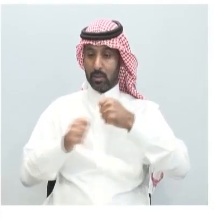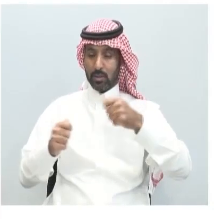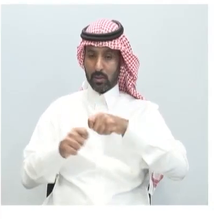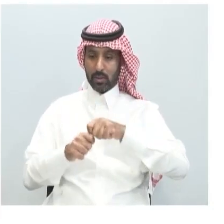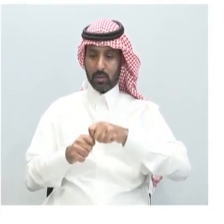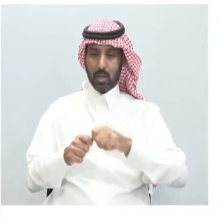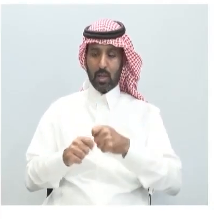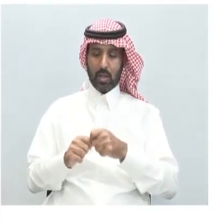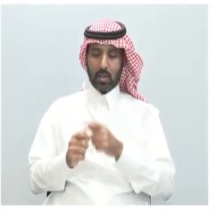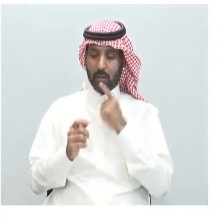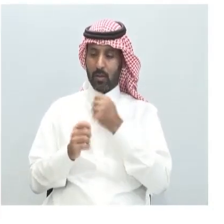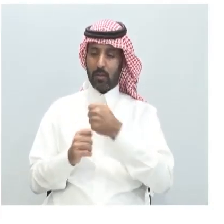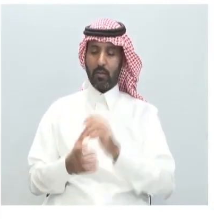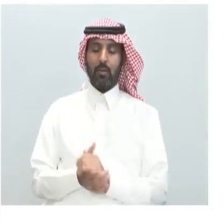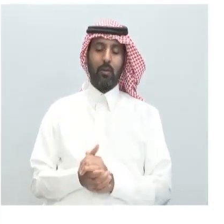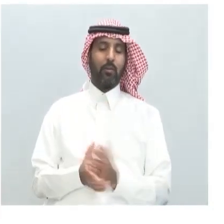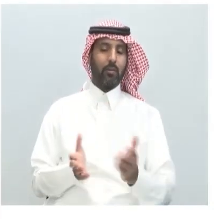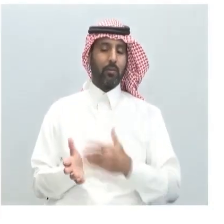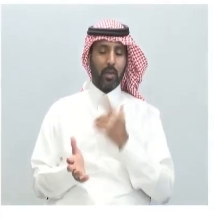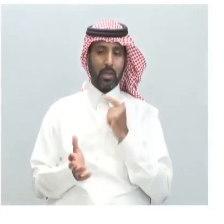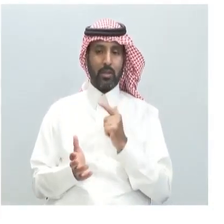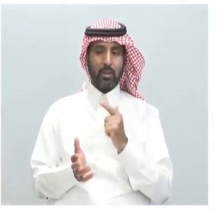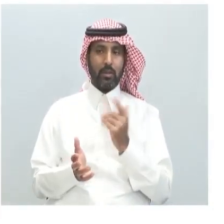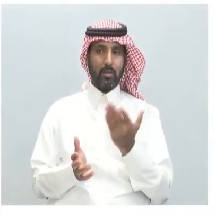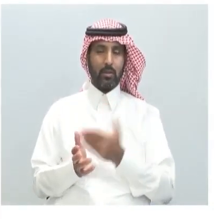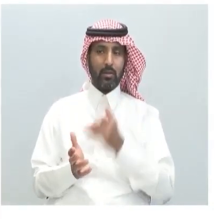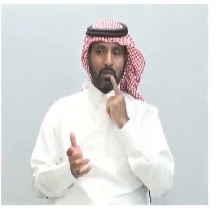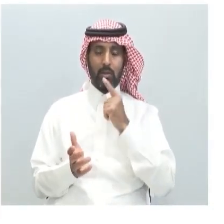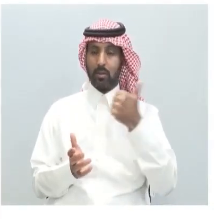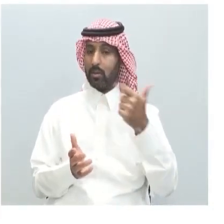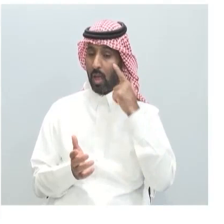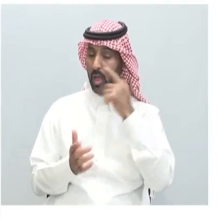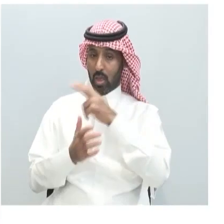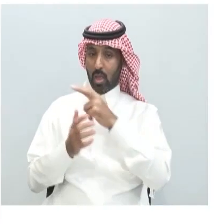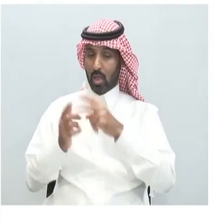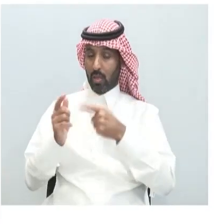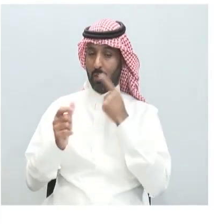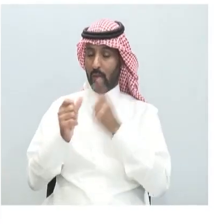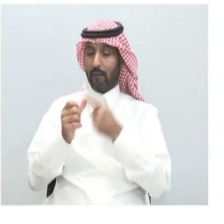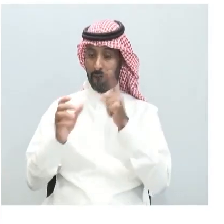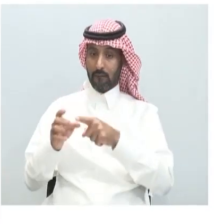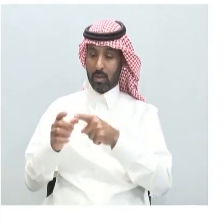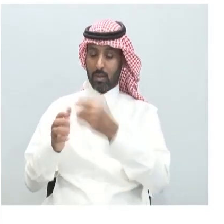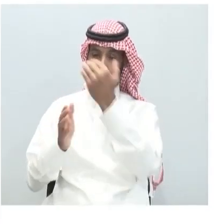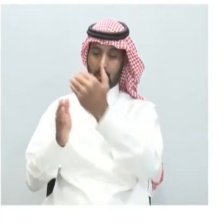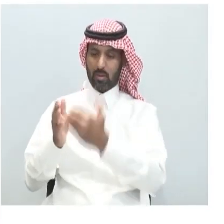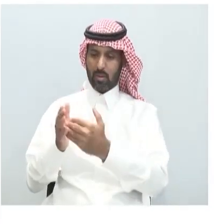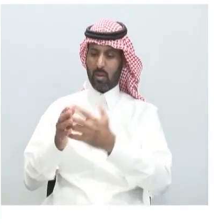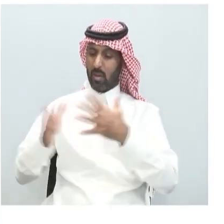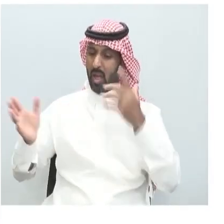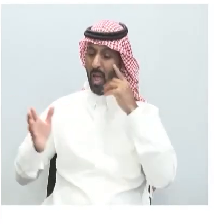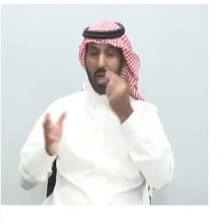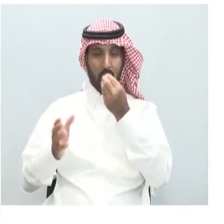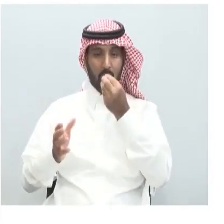material, curtains in the bedroom. Number six, the apartment has a formal large